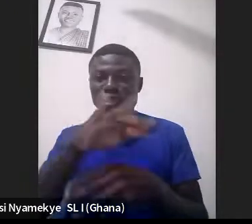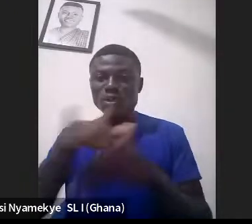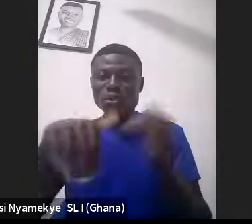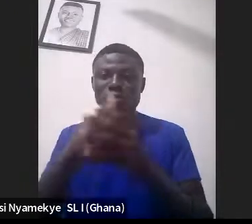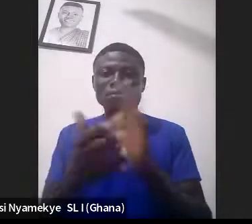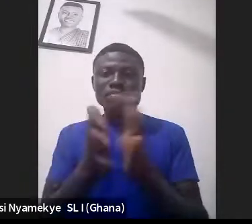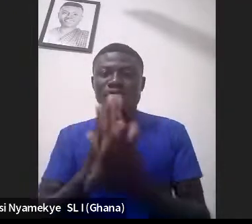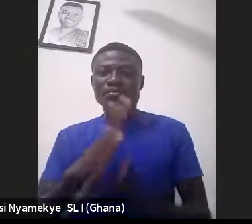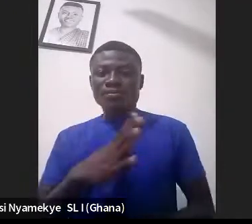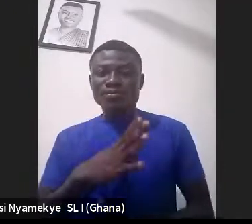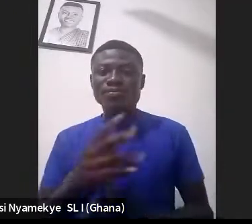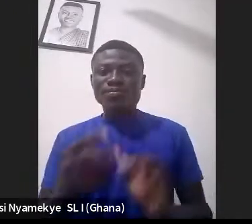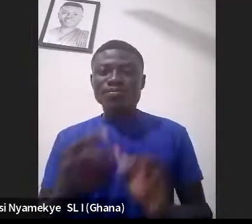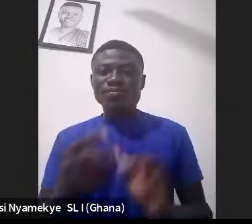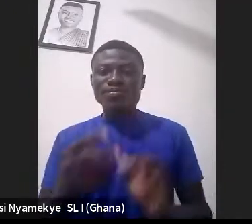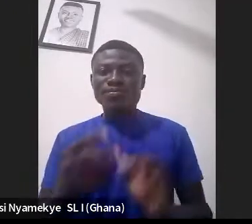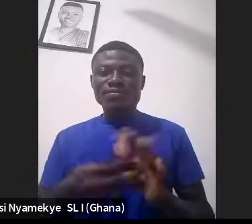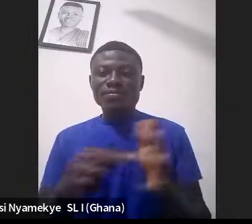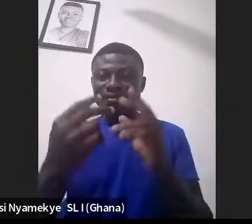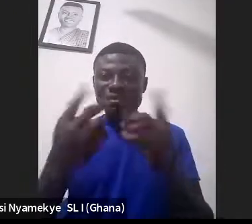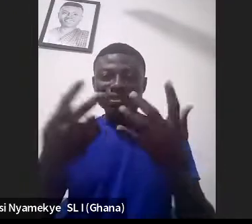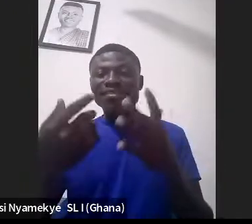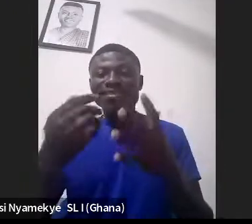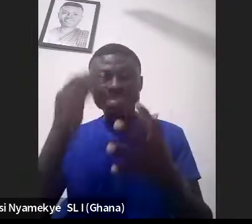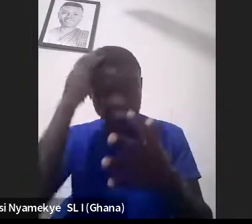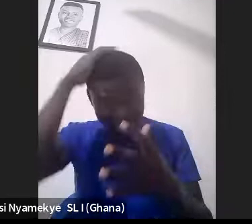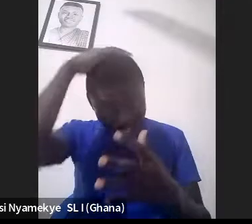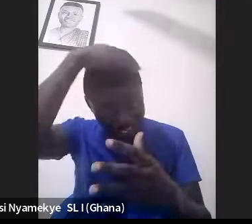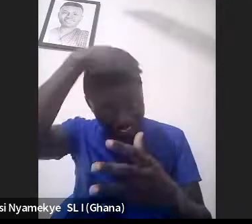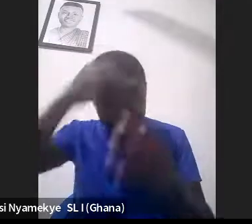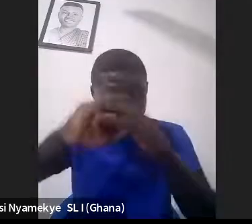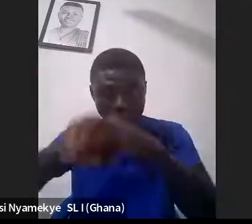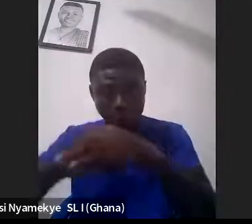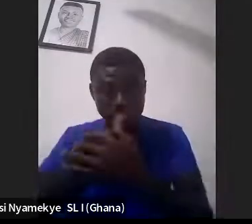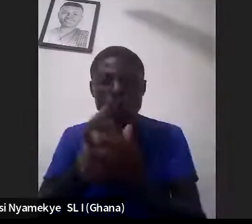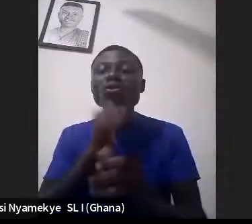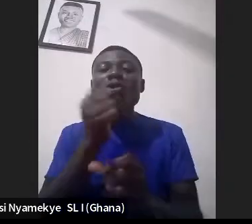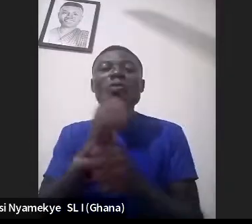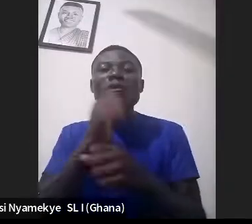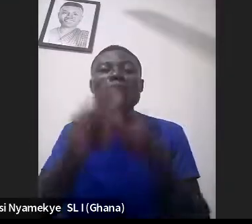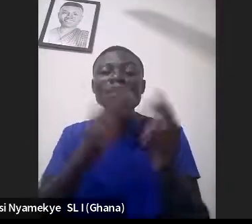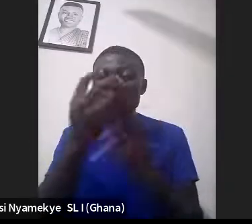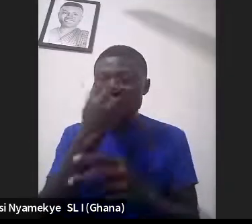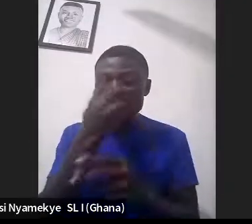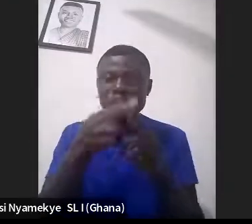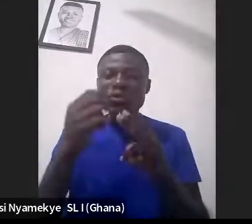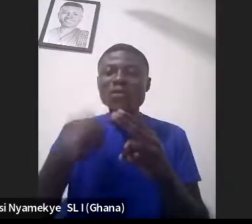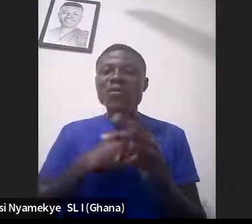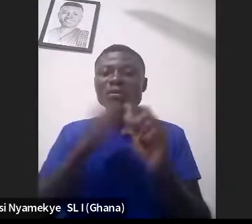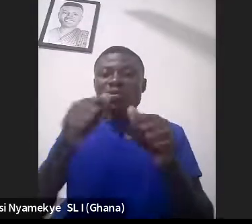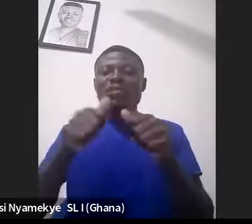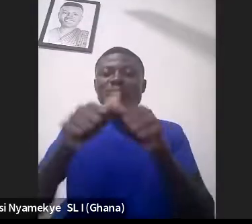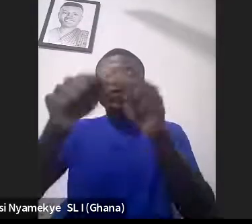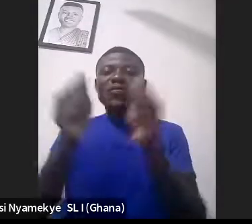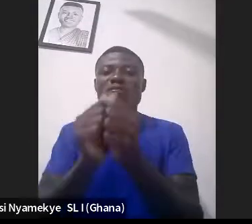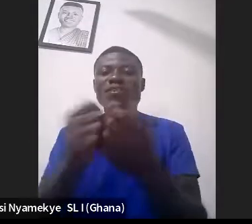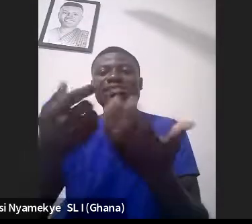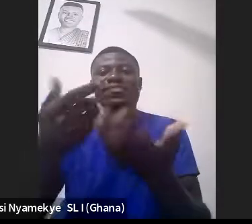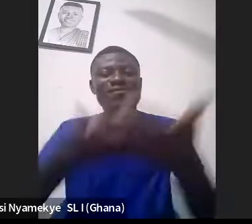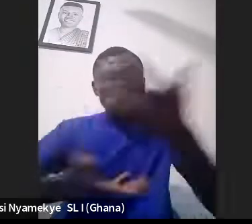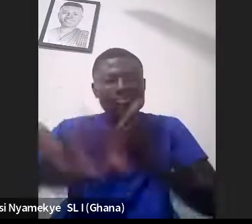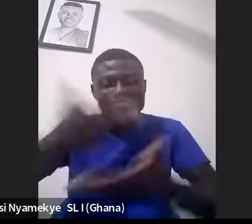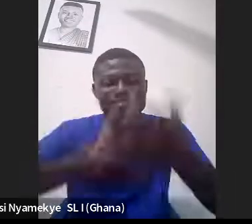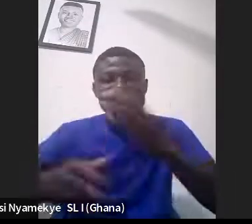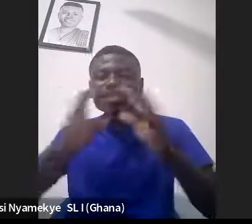the reflection on my head doesn't blind anyone listening to our conversation. So pardon me for the